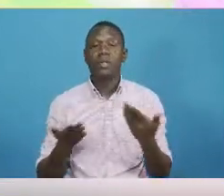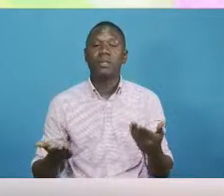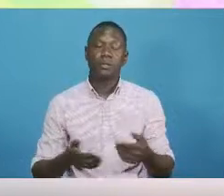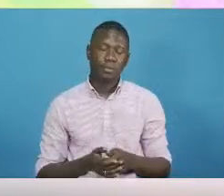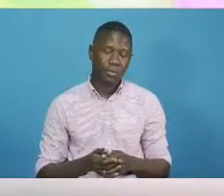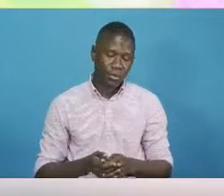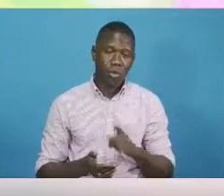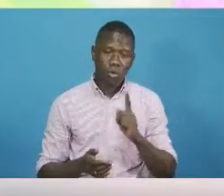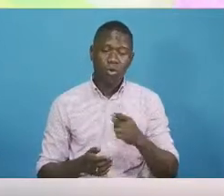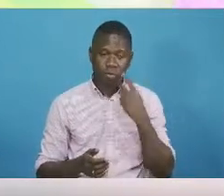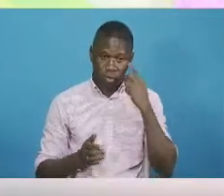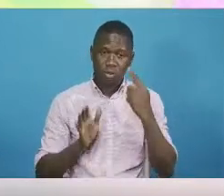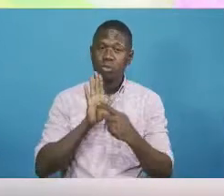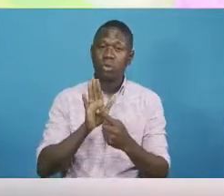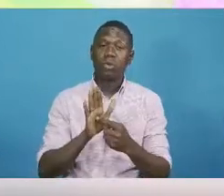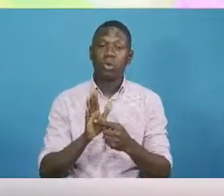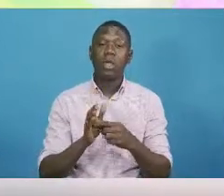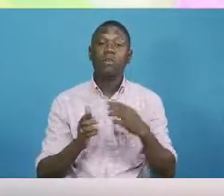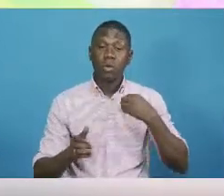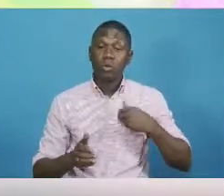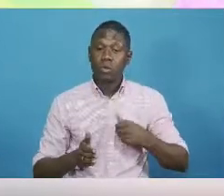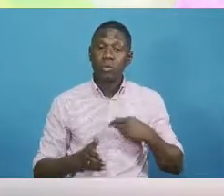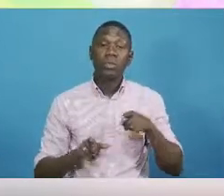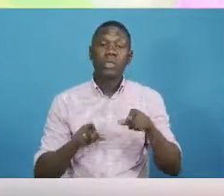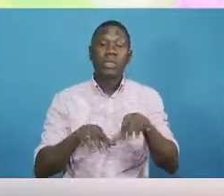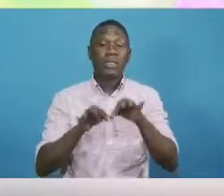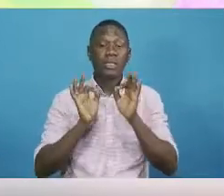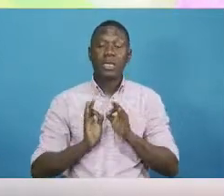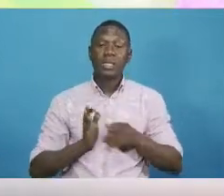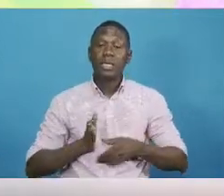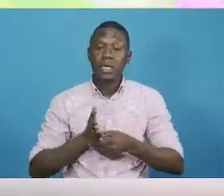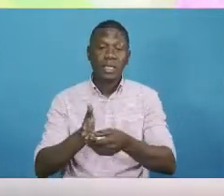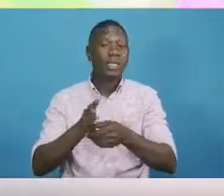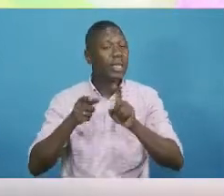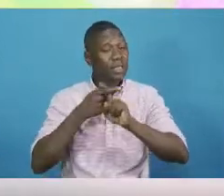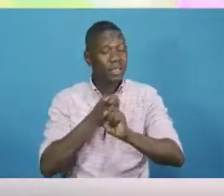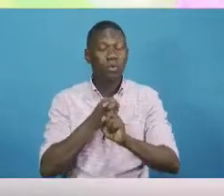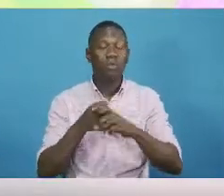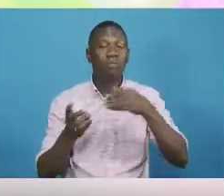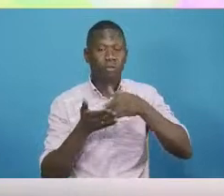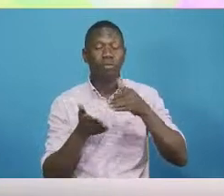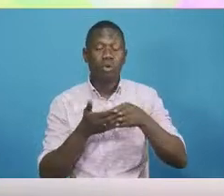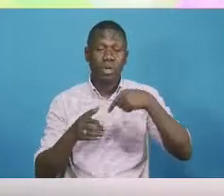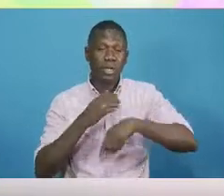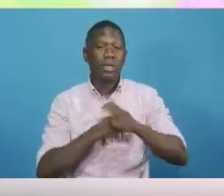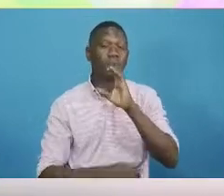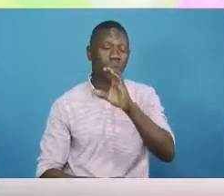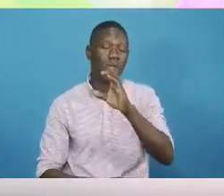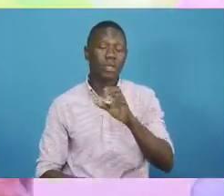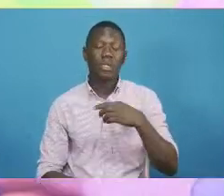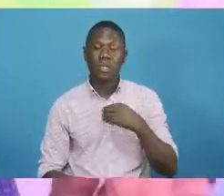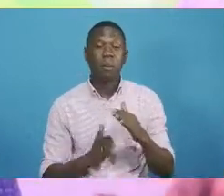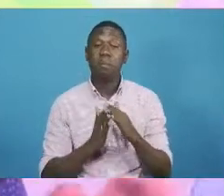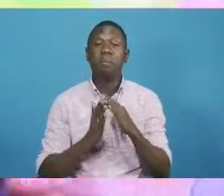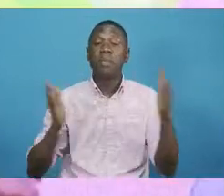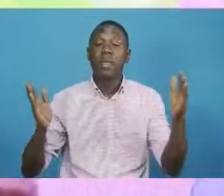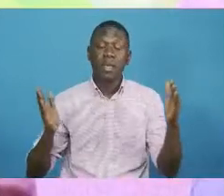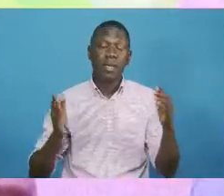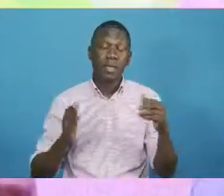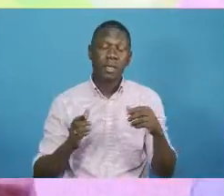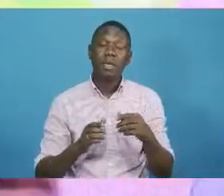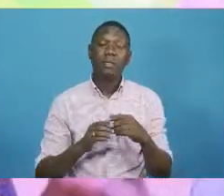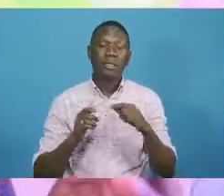leadership of football in the country is that there is a big mismatch between the